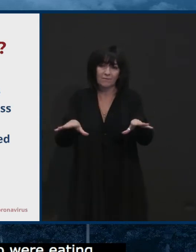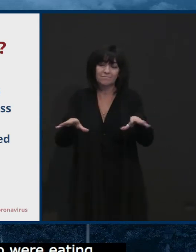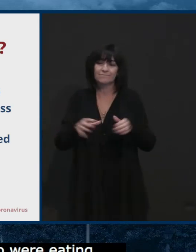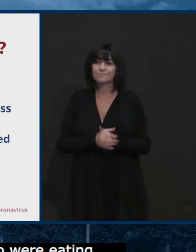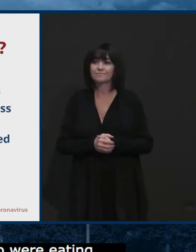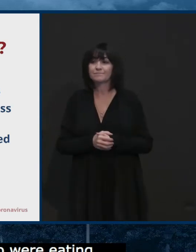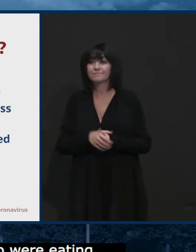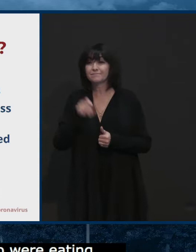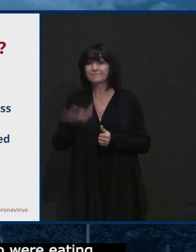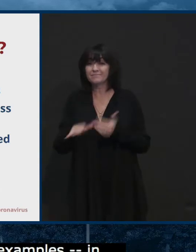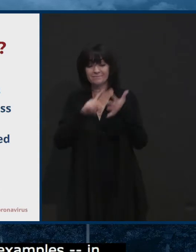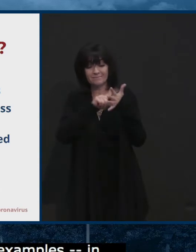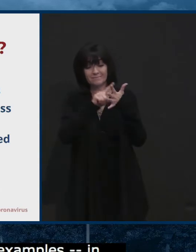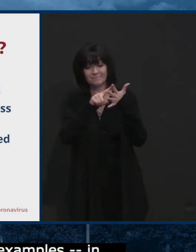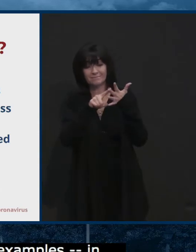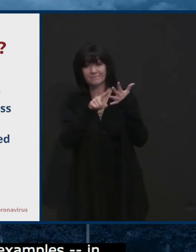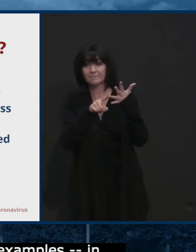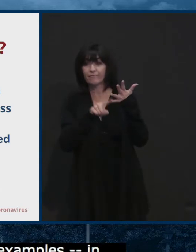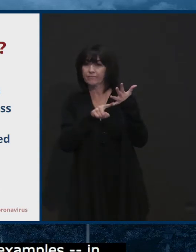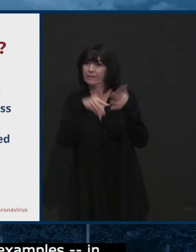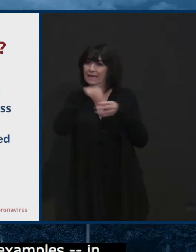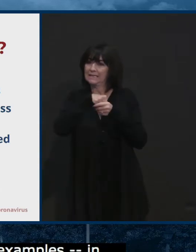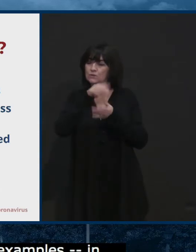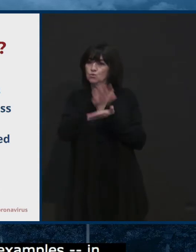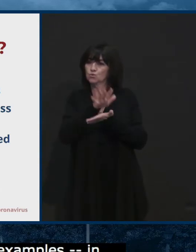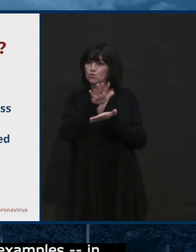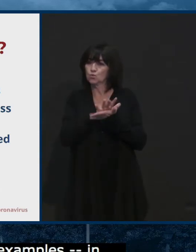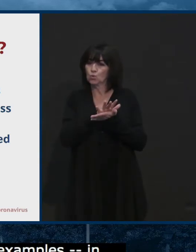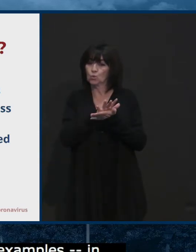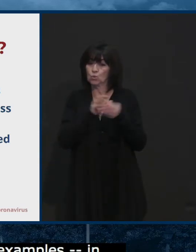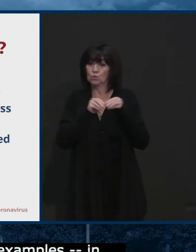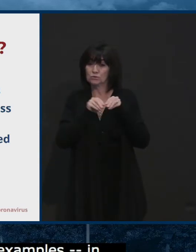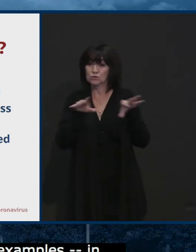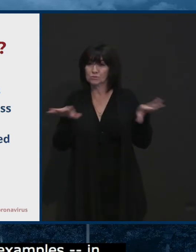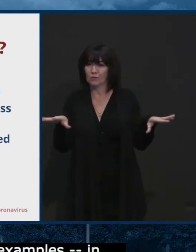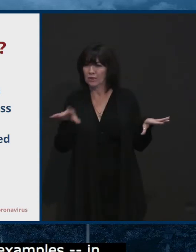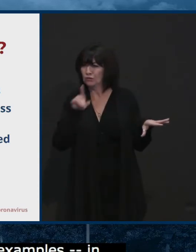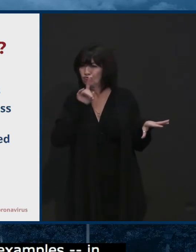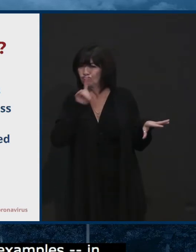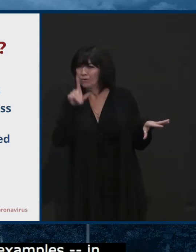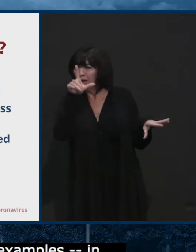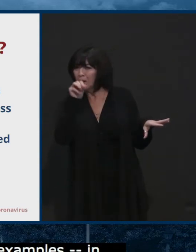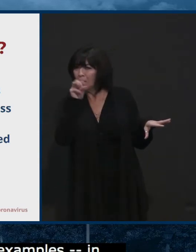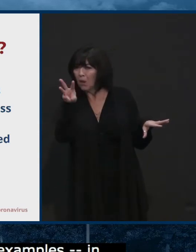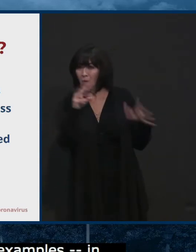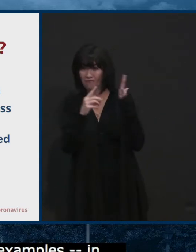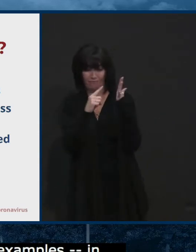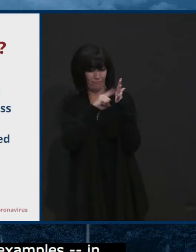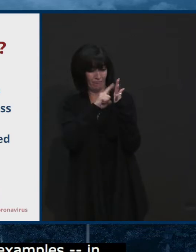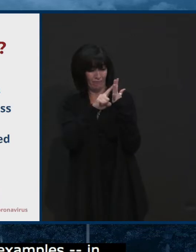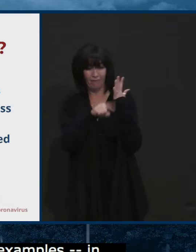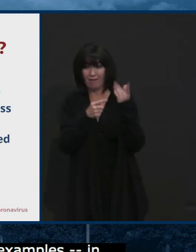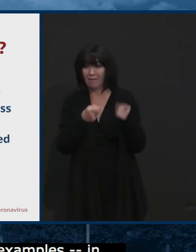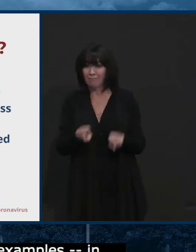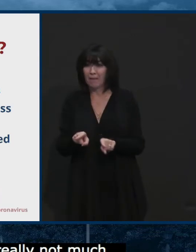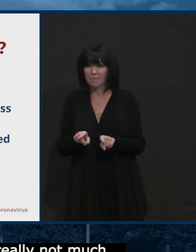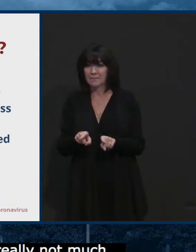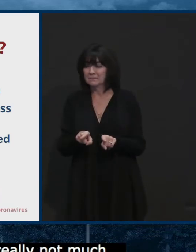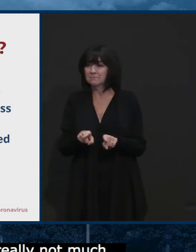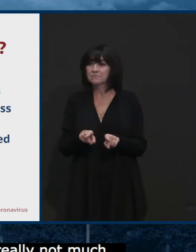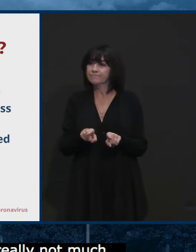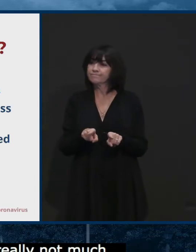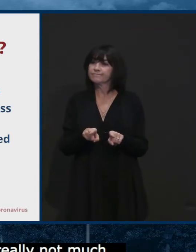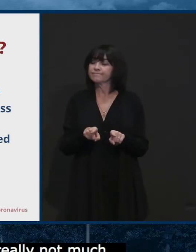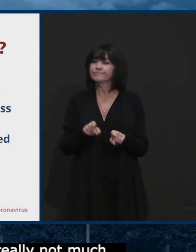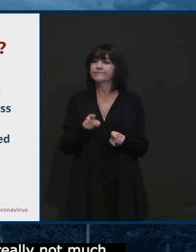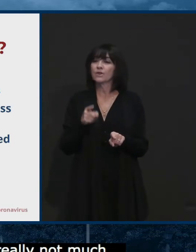these 5 examples of in-school spread, which is really, really not much at all, it was because